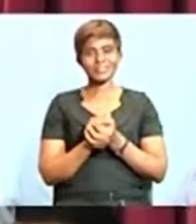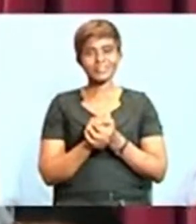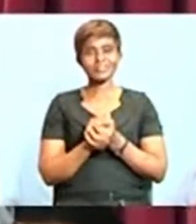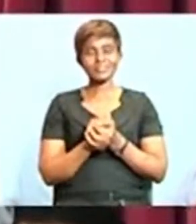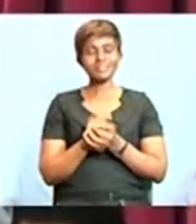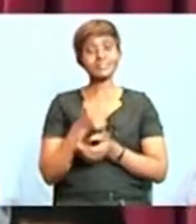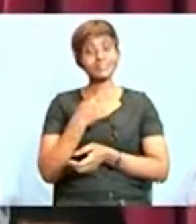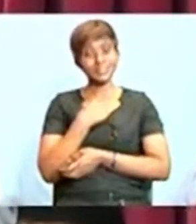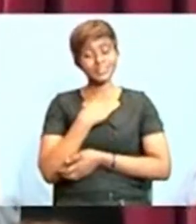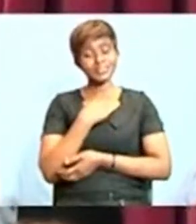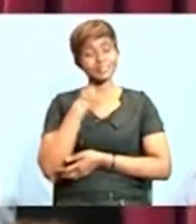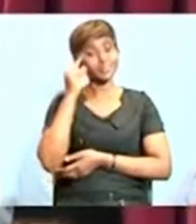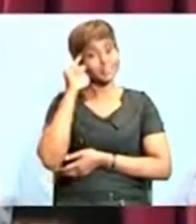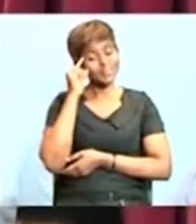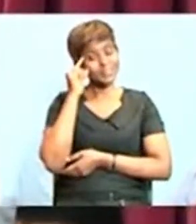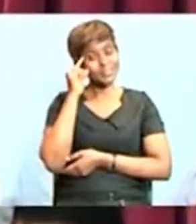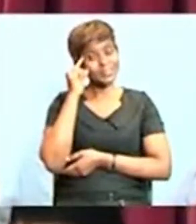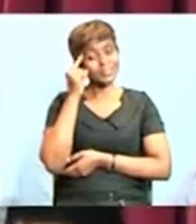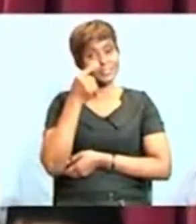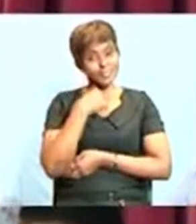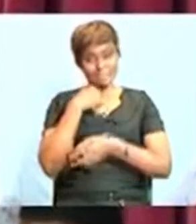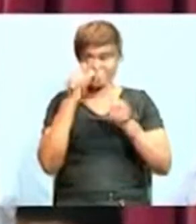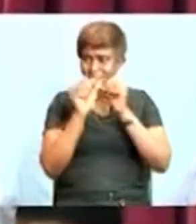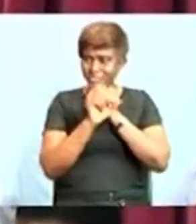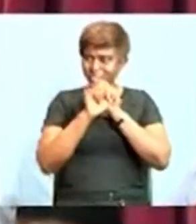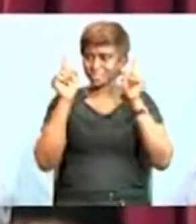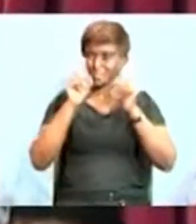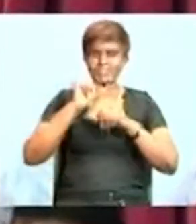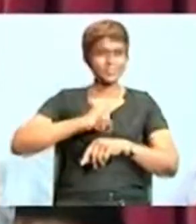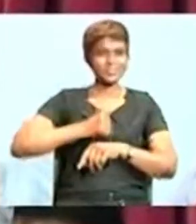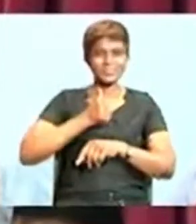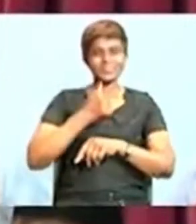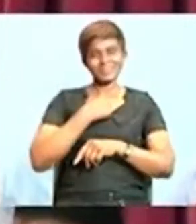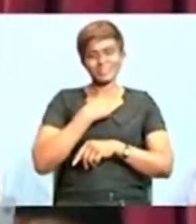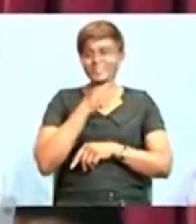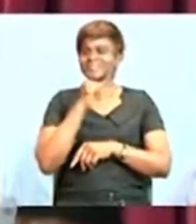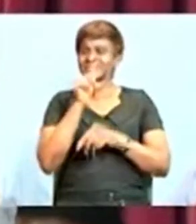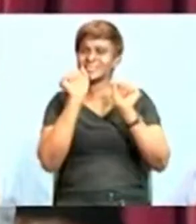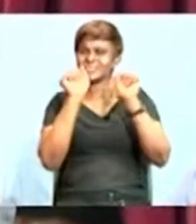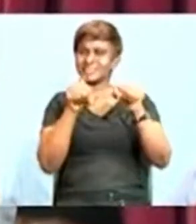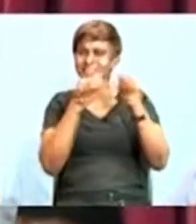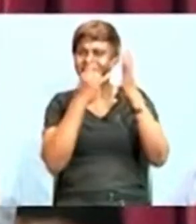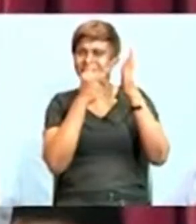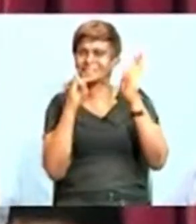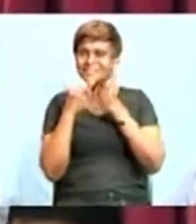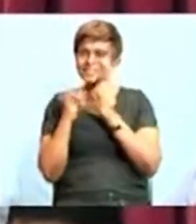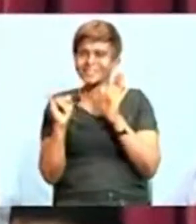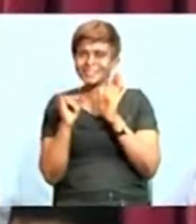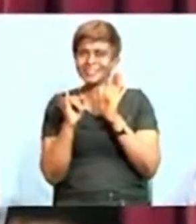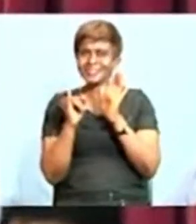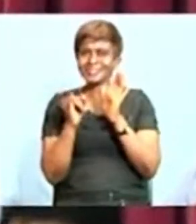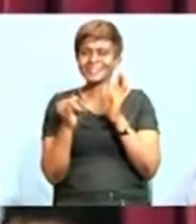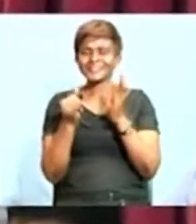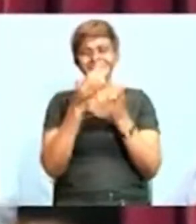think that I shocked myself that I was not able to identify